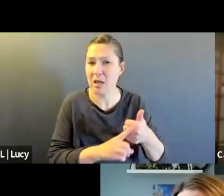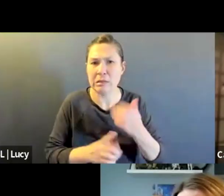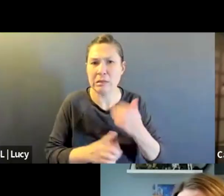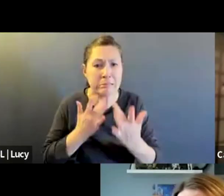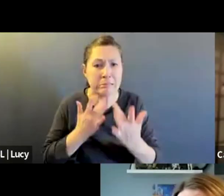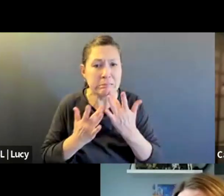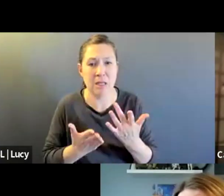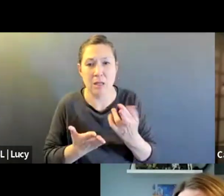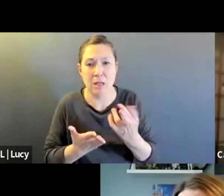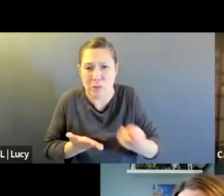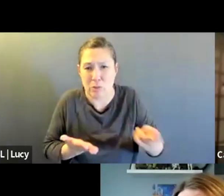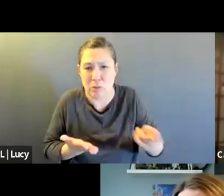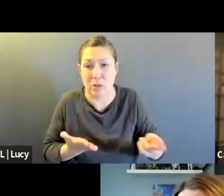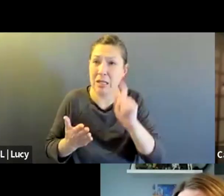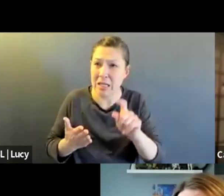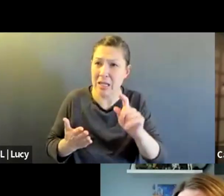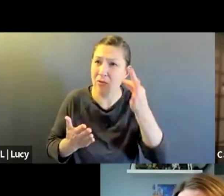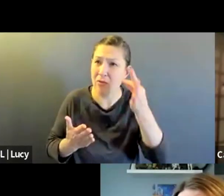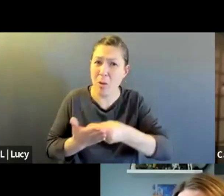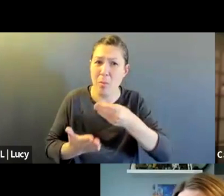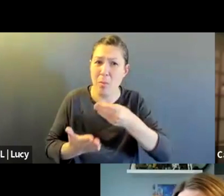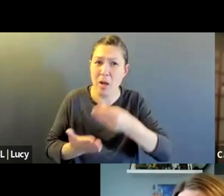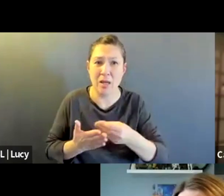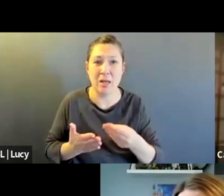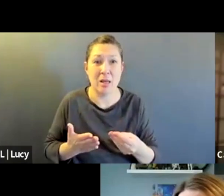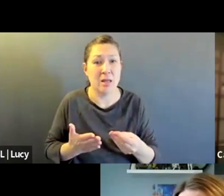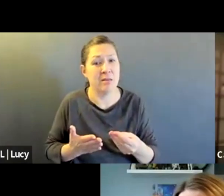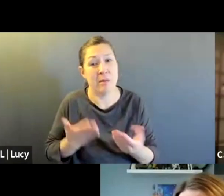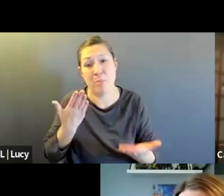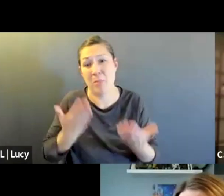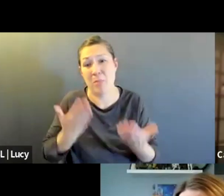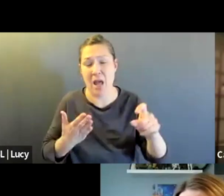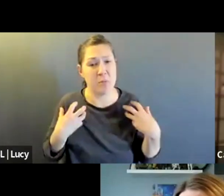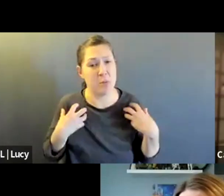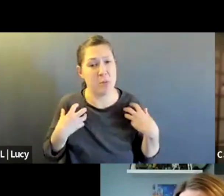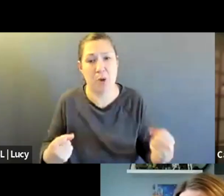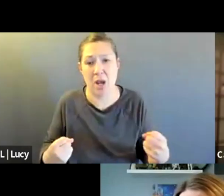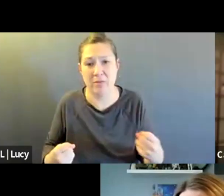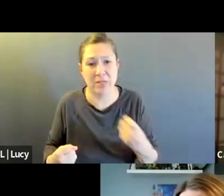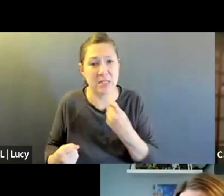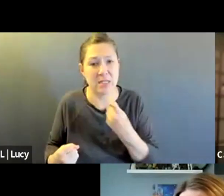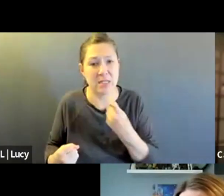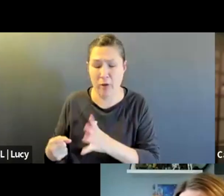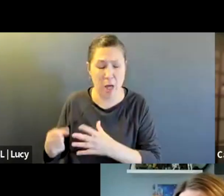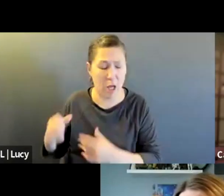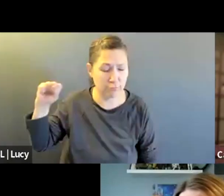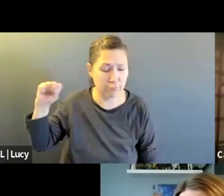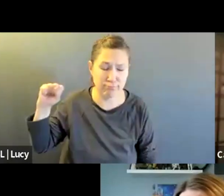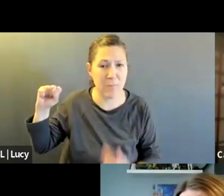really needs those federal dollars takes the brave moral stance to say, we're not participating in